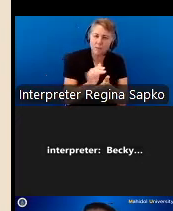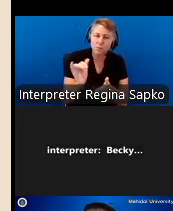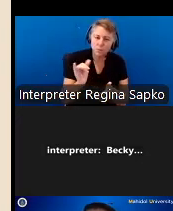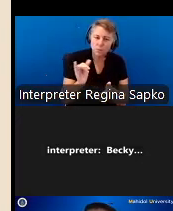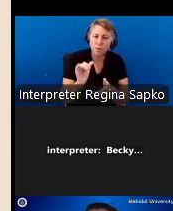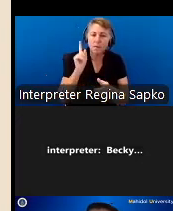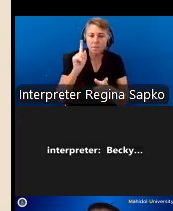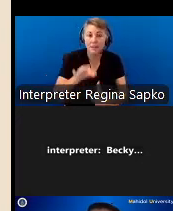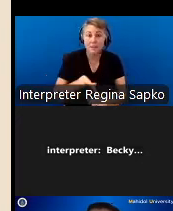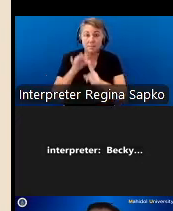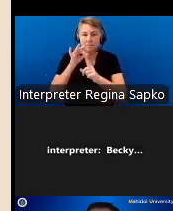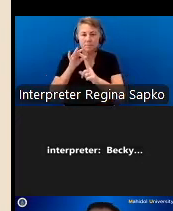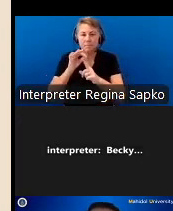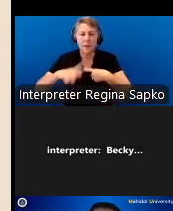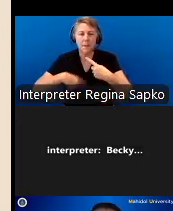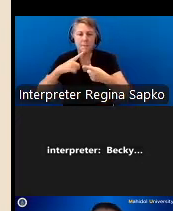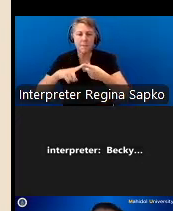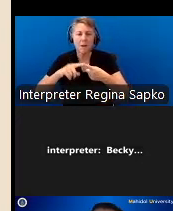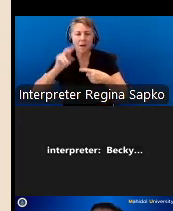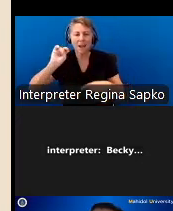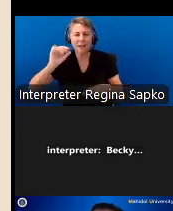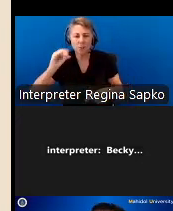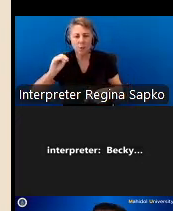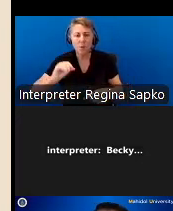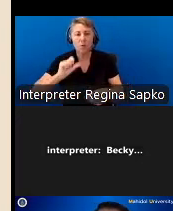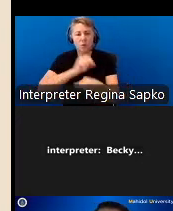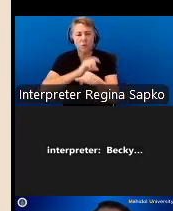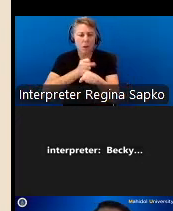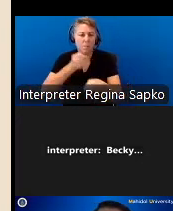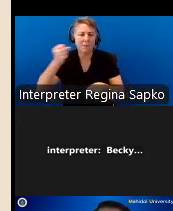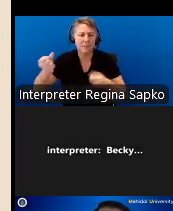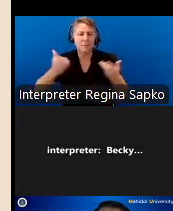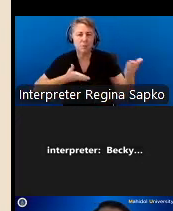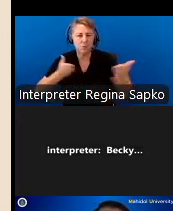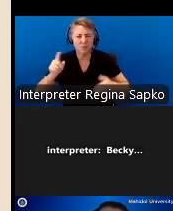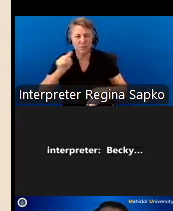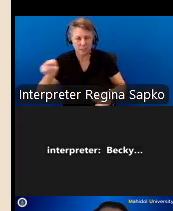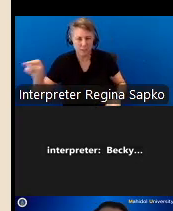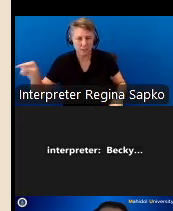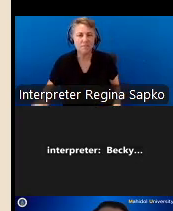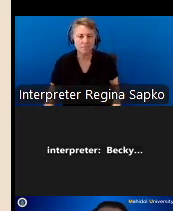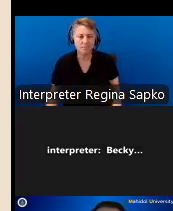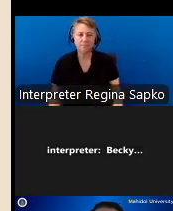particularly like NGO and job placement services.